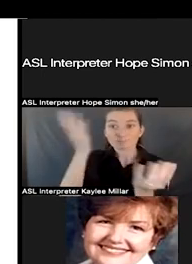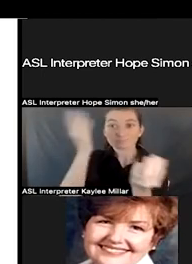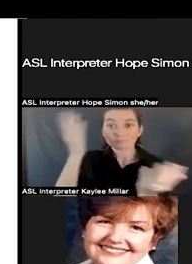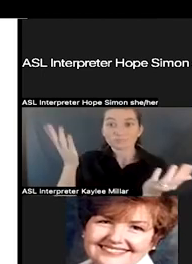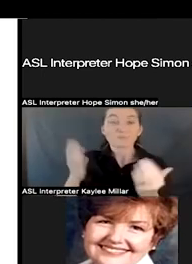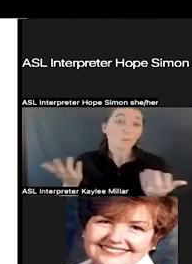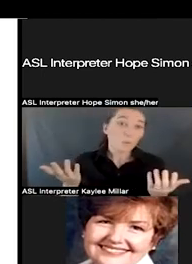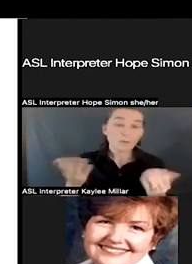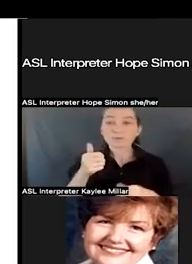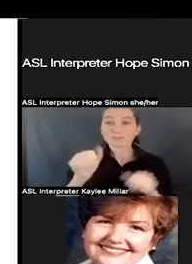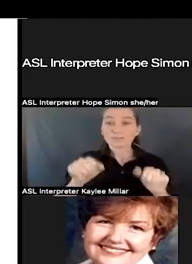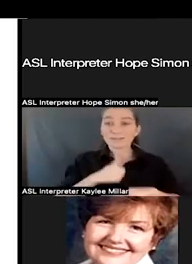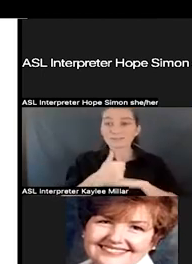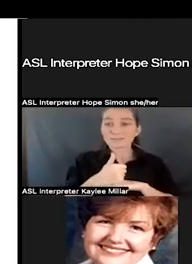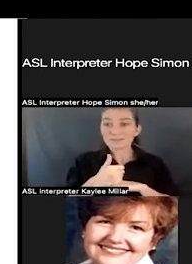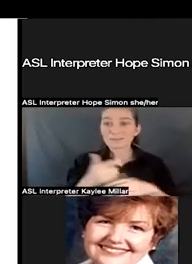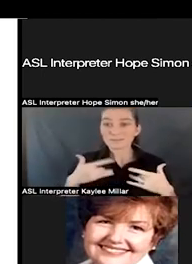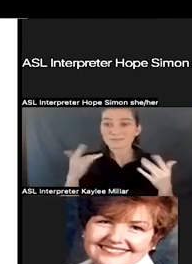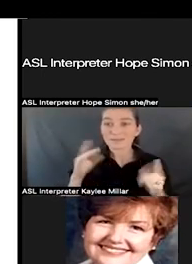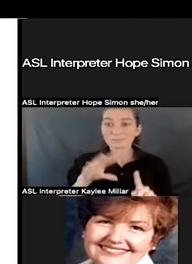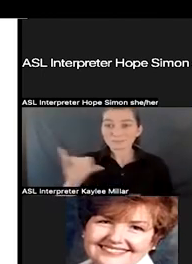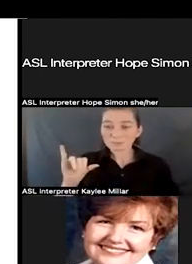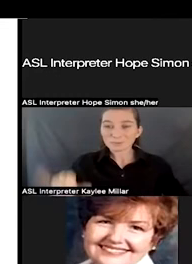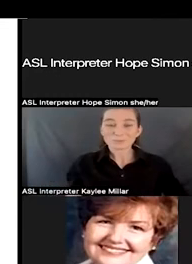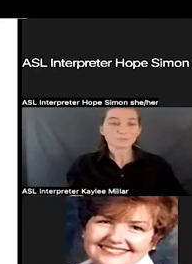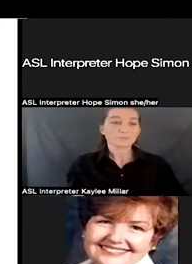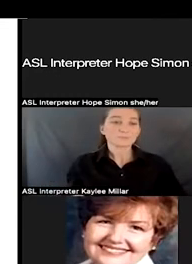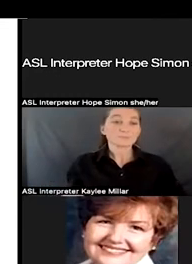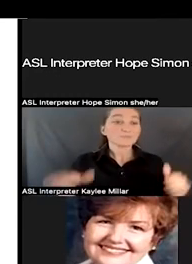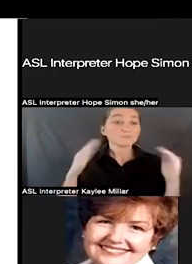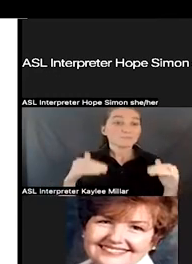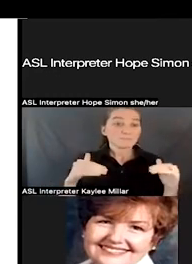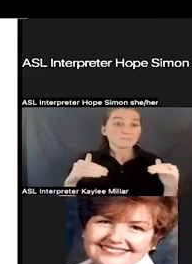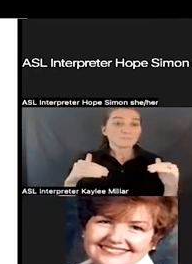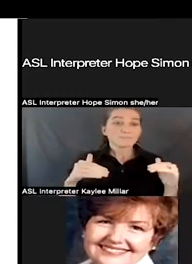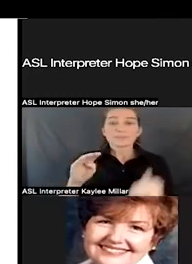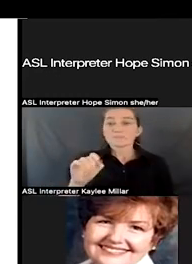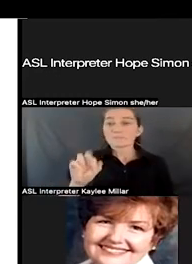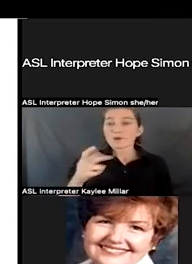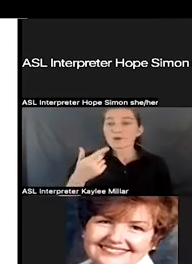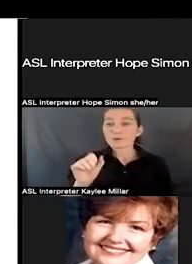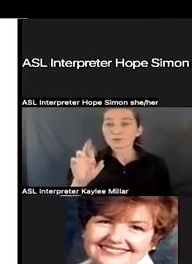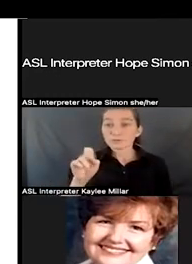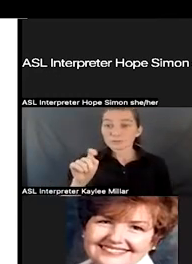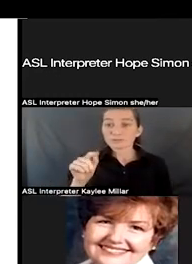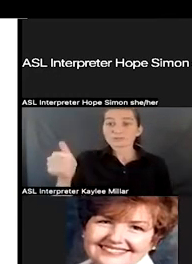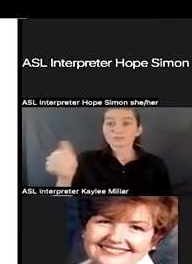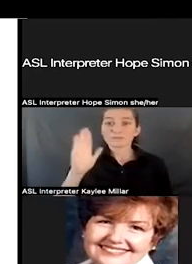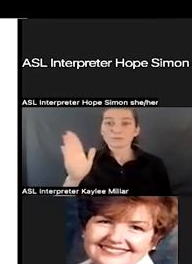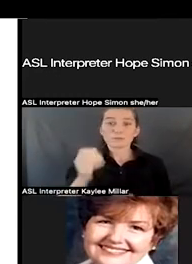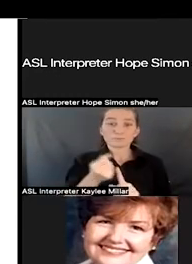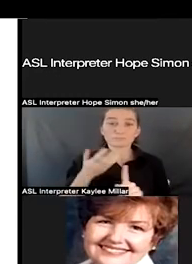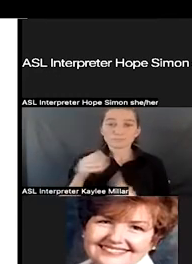something of your own. We will then go into Margaret Vinci's Quake Breaks, which talks about seismic